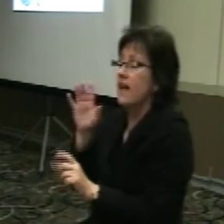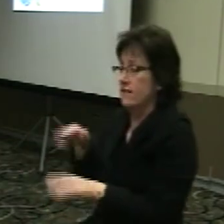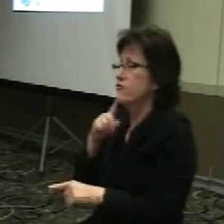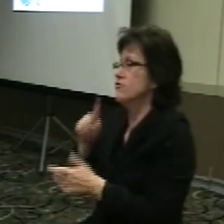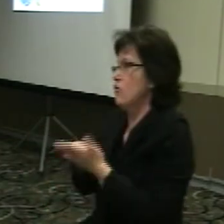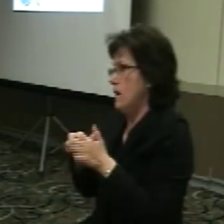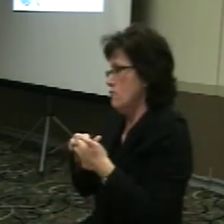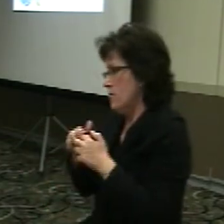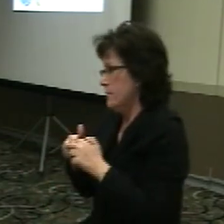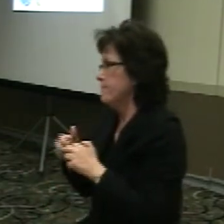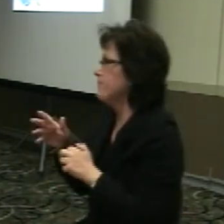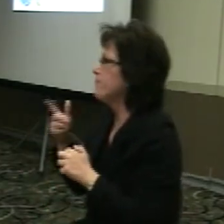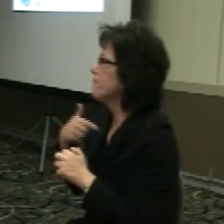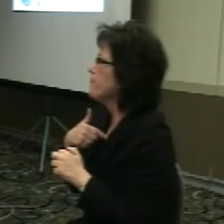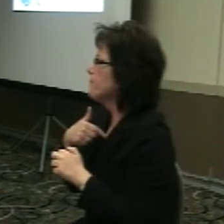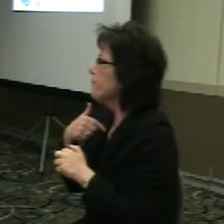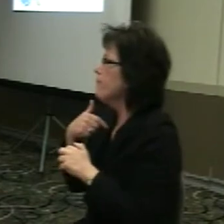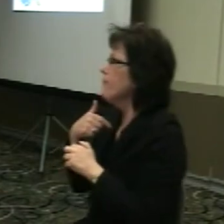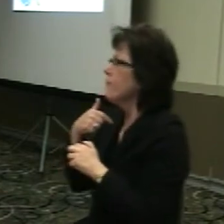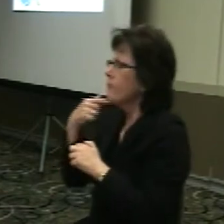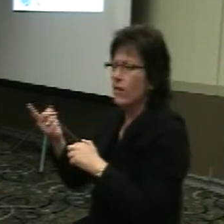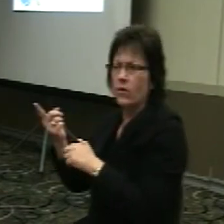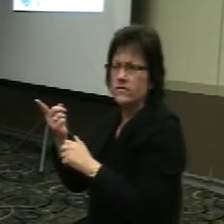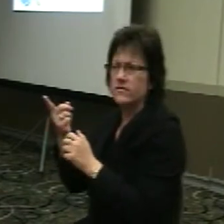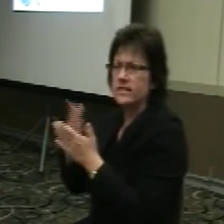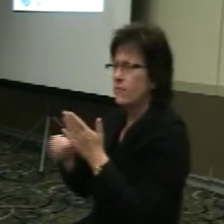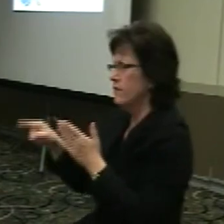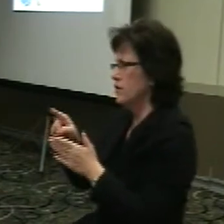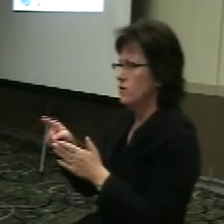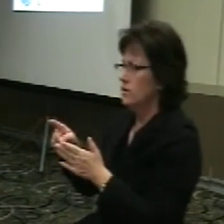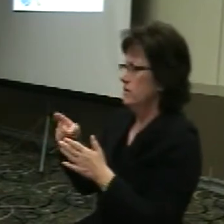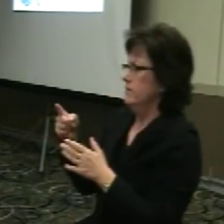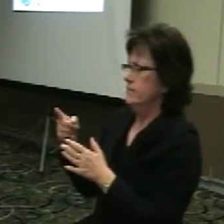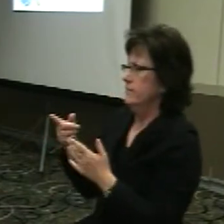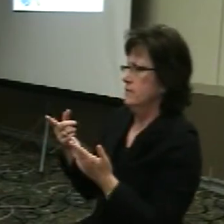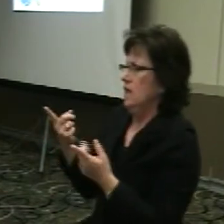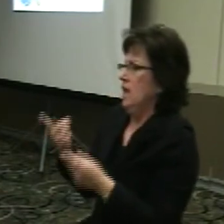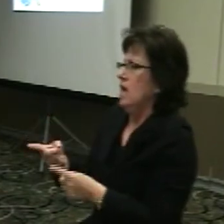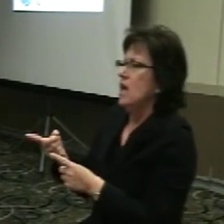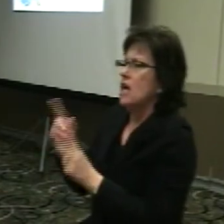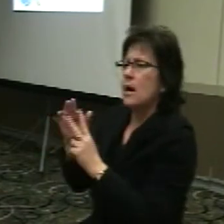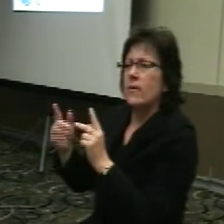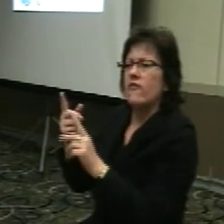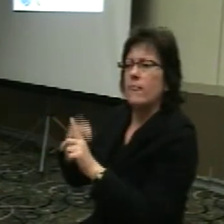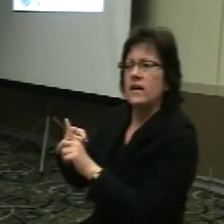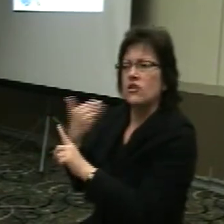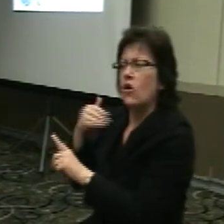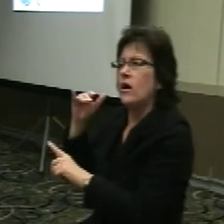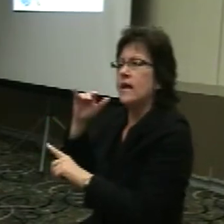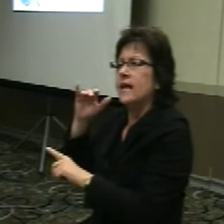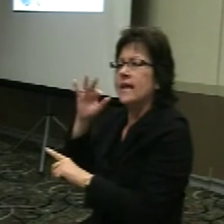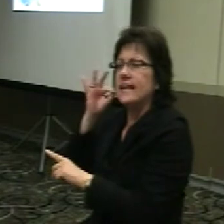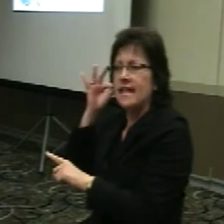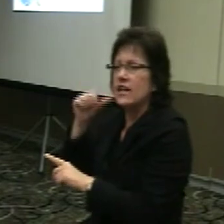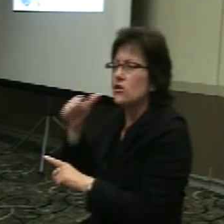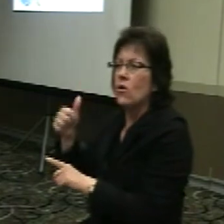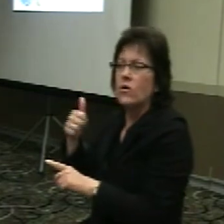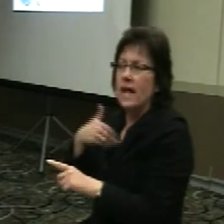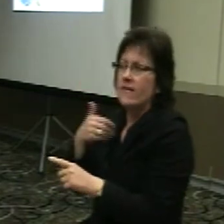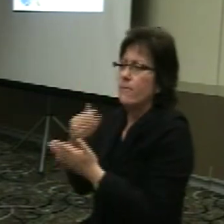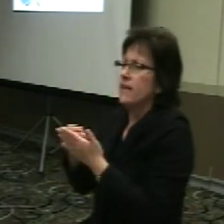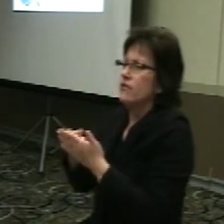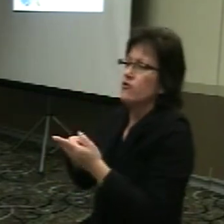I was mentioning to a couple of you, Indiana, for some reason, last couple of months ago, decided that they didn't have any money to pay for residential care